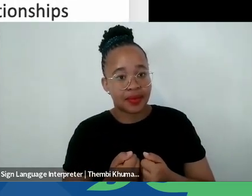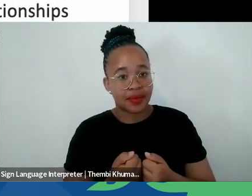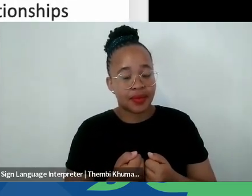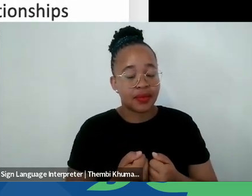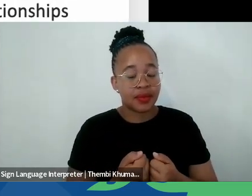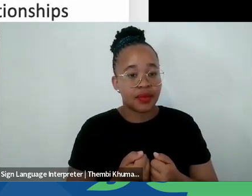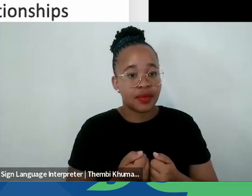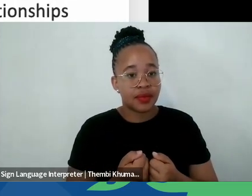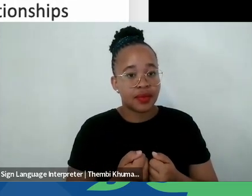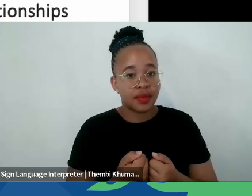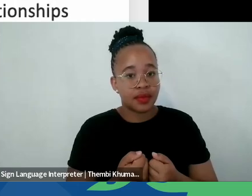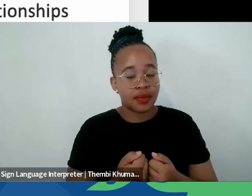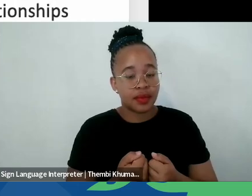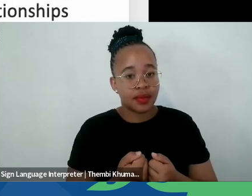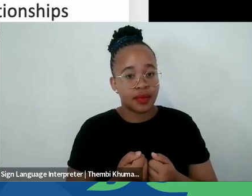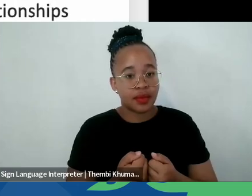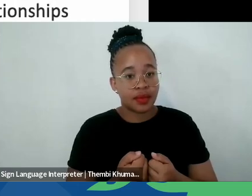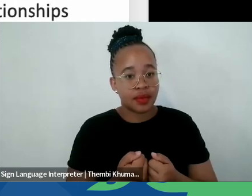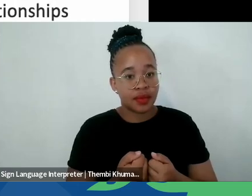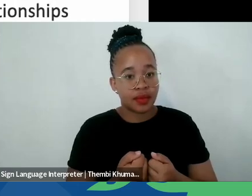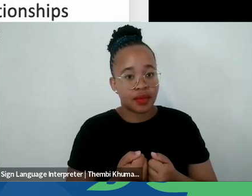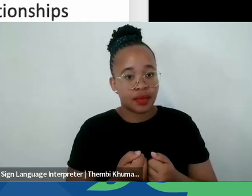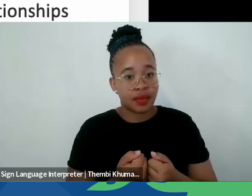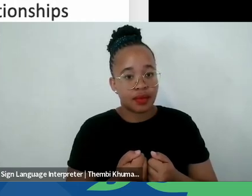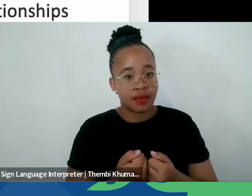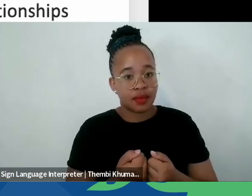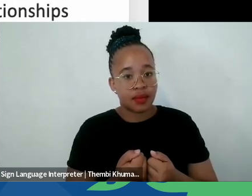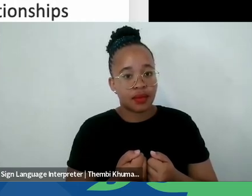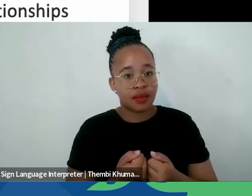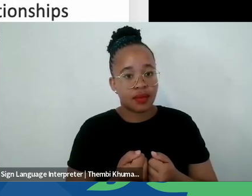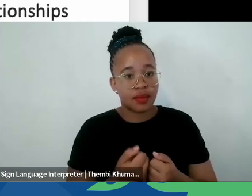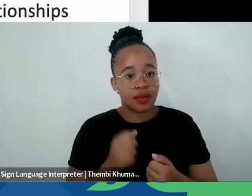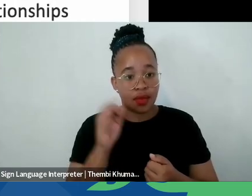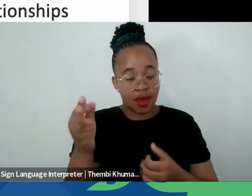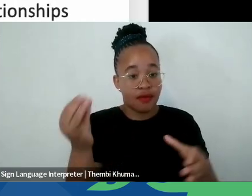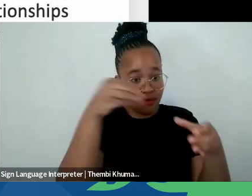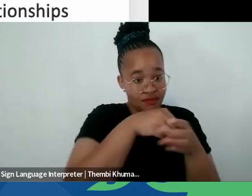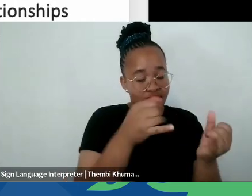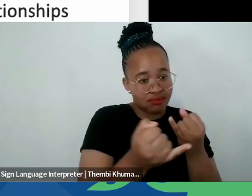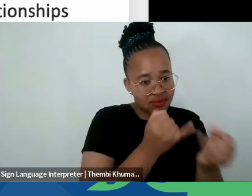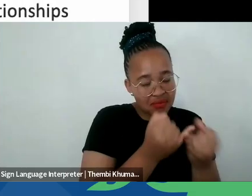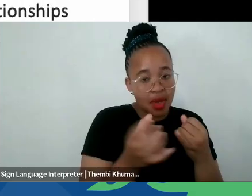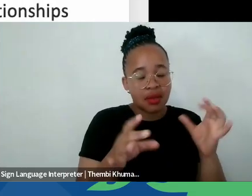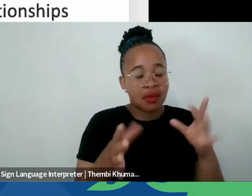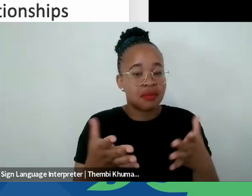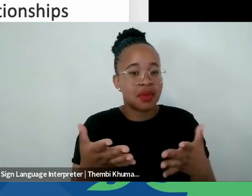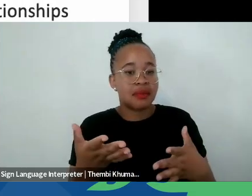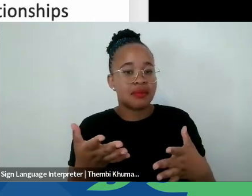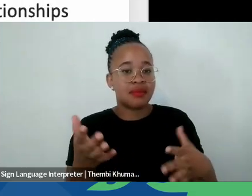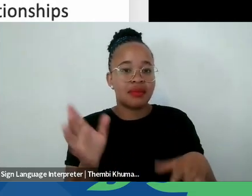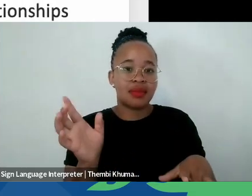sex. You know, you can really forget about all your problems and just give and